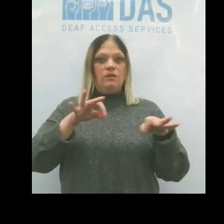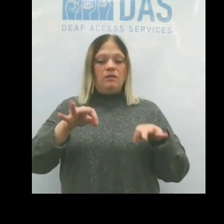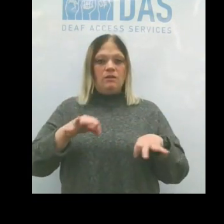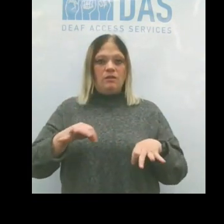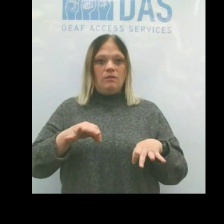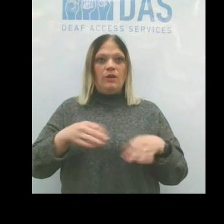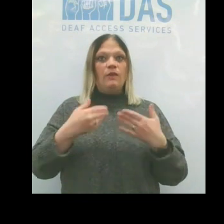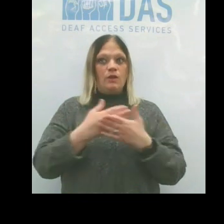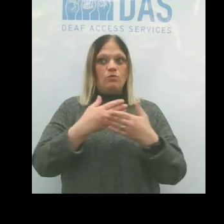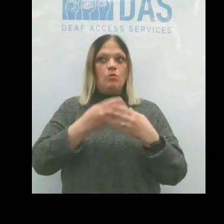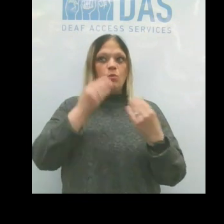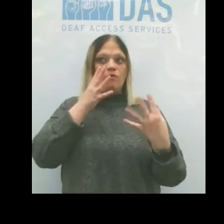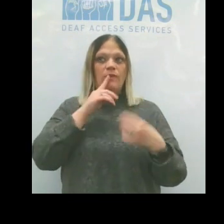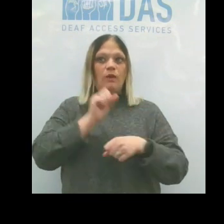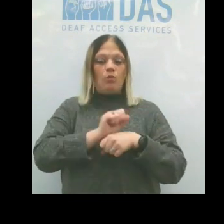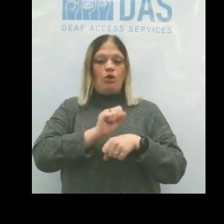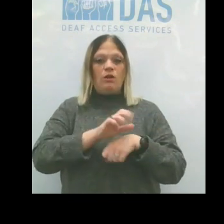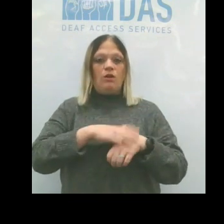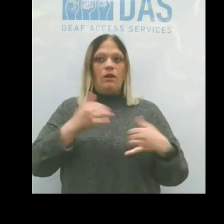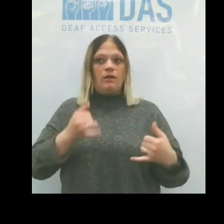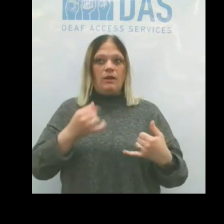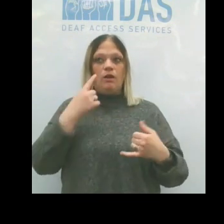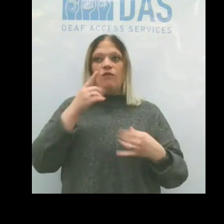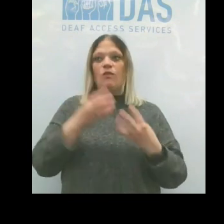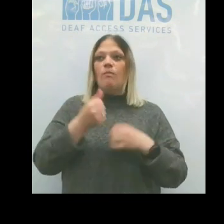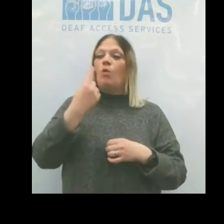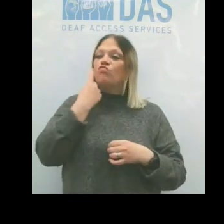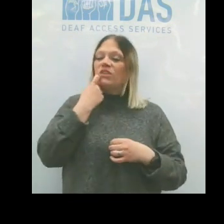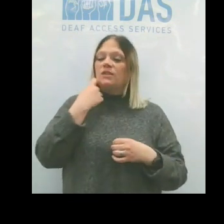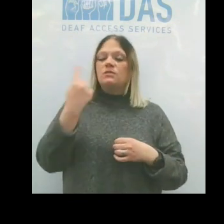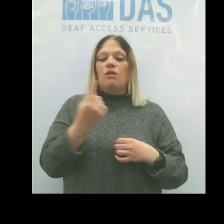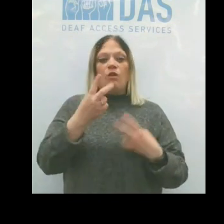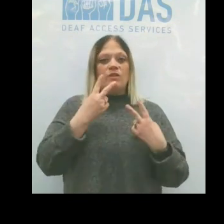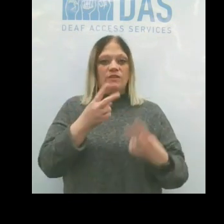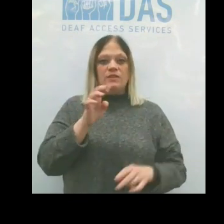working on right now. But for the latest information, always go to our website,